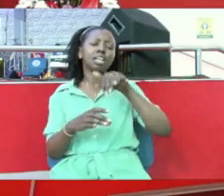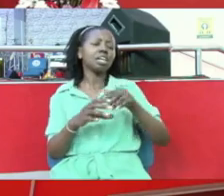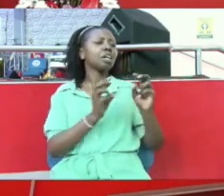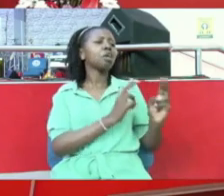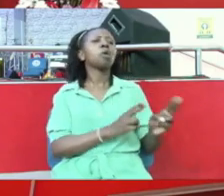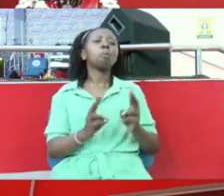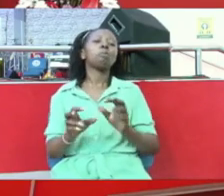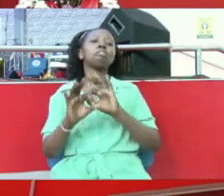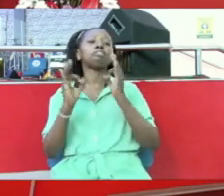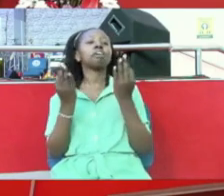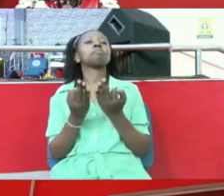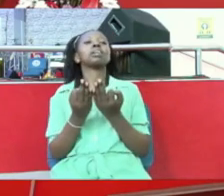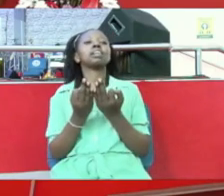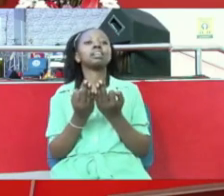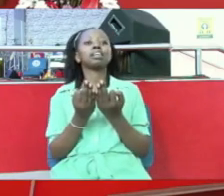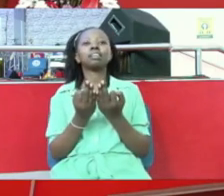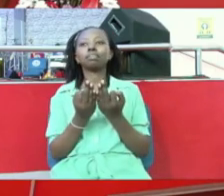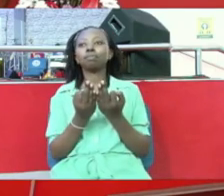normal.